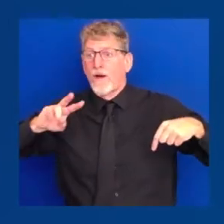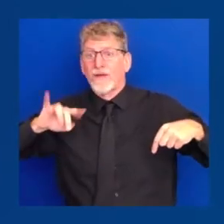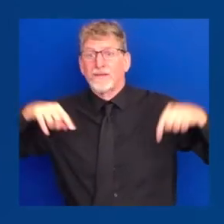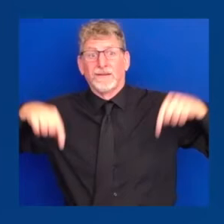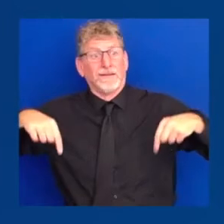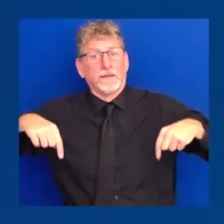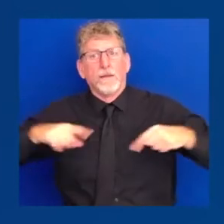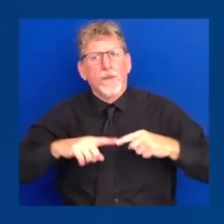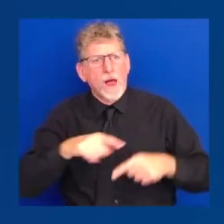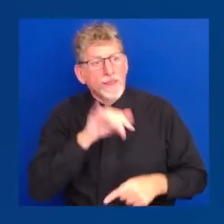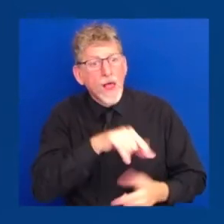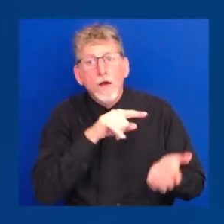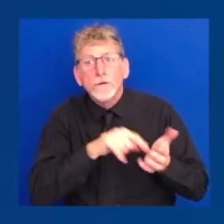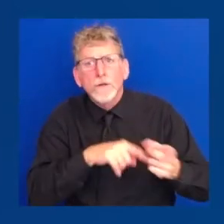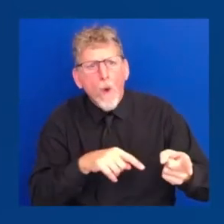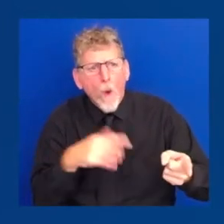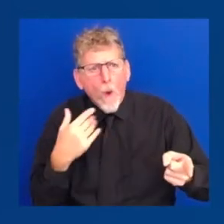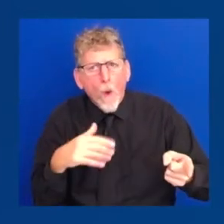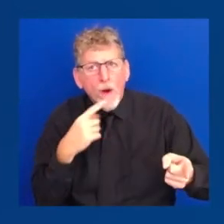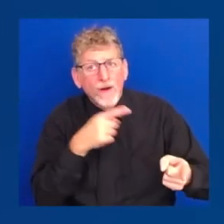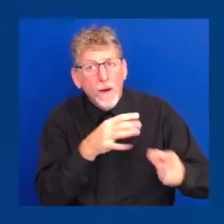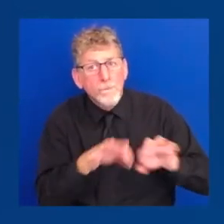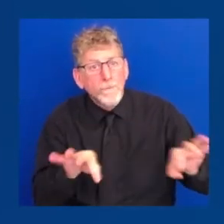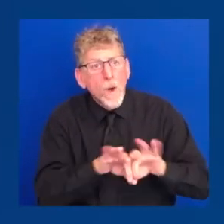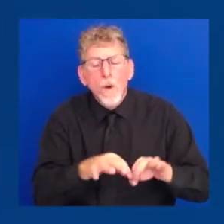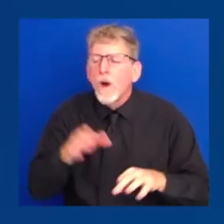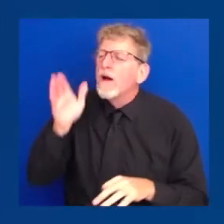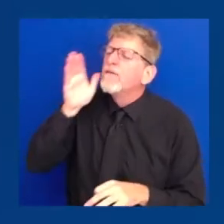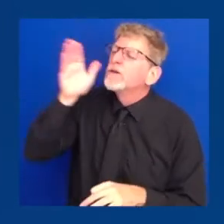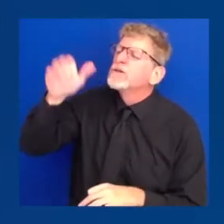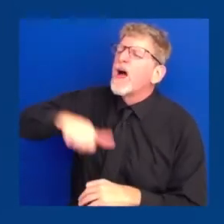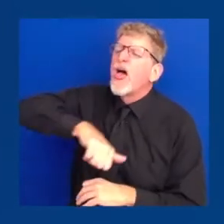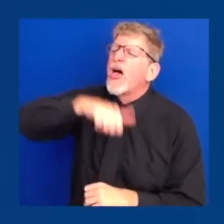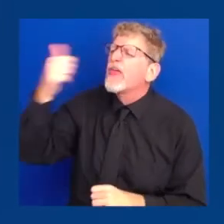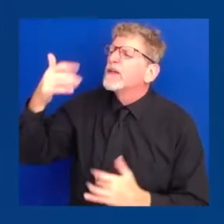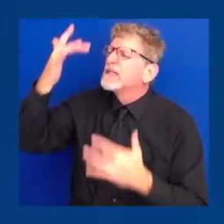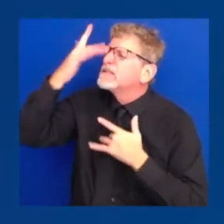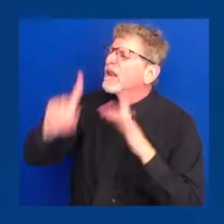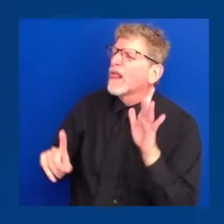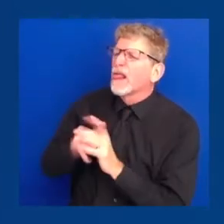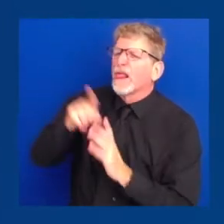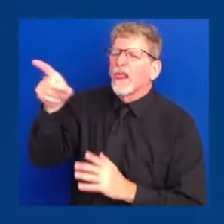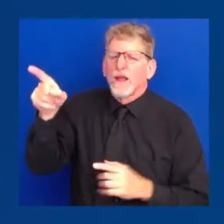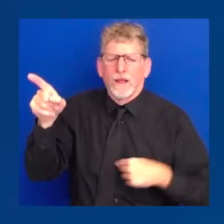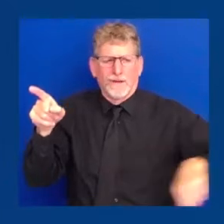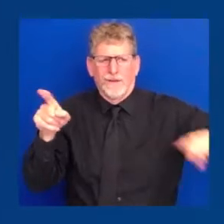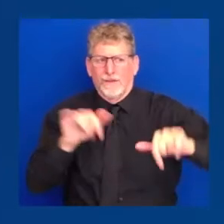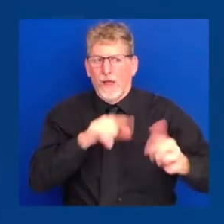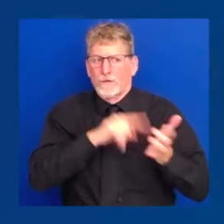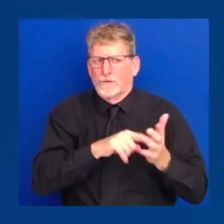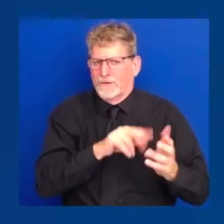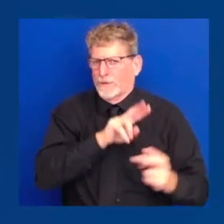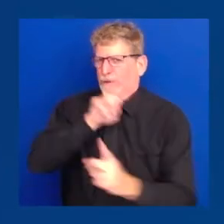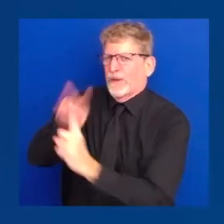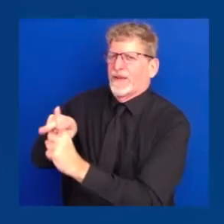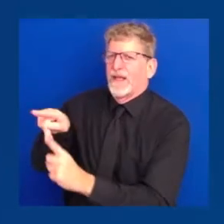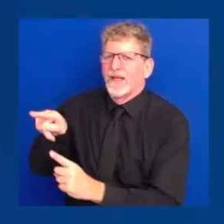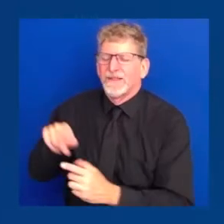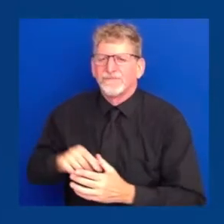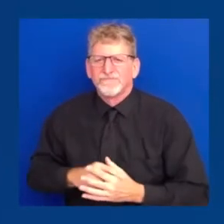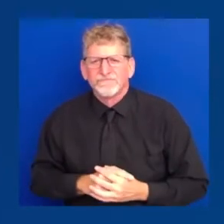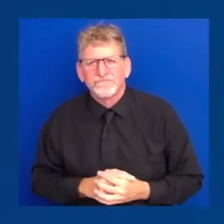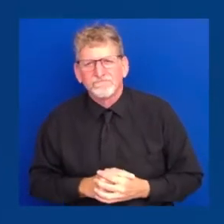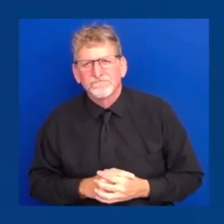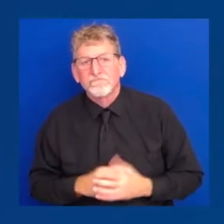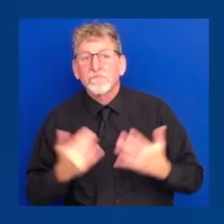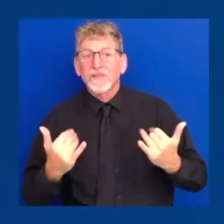for future pandemics. With that, I will turn it back over to you, Jeff. Well, thank you, doctors. Let me